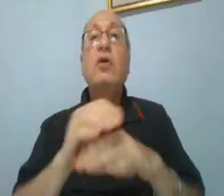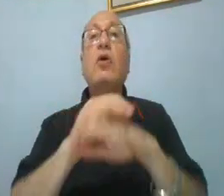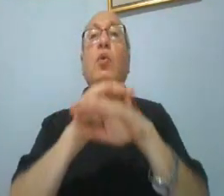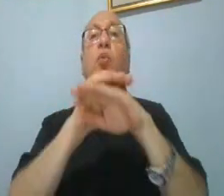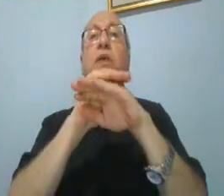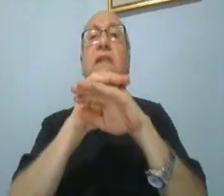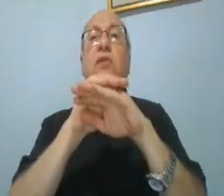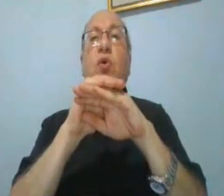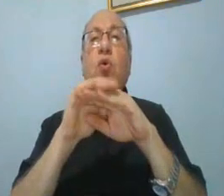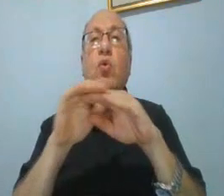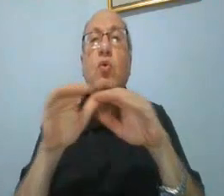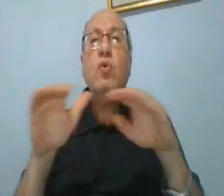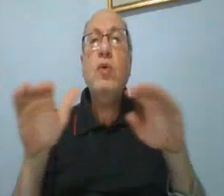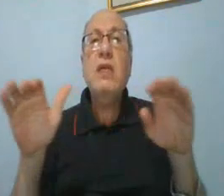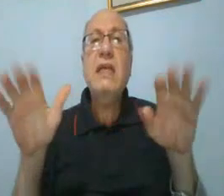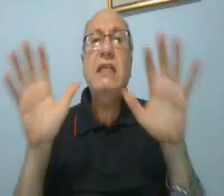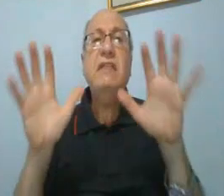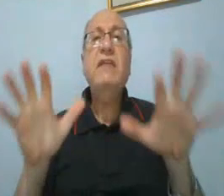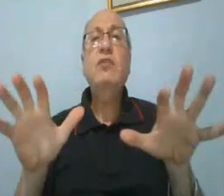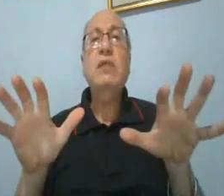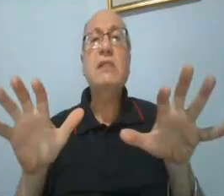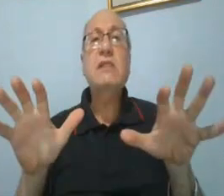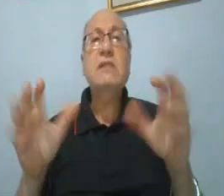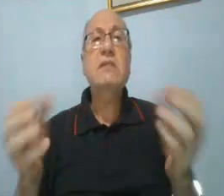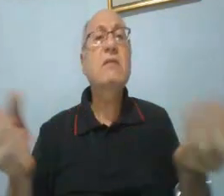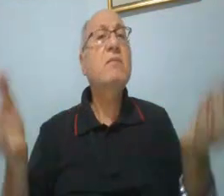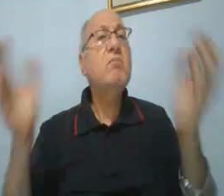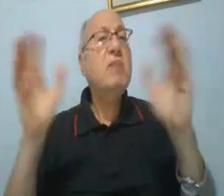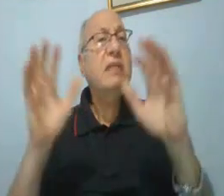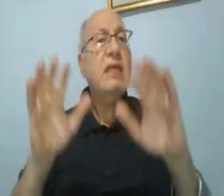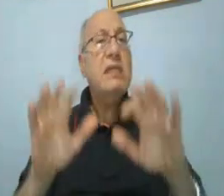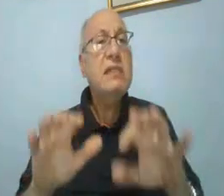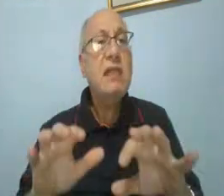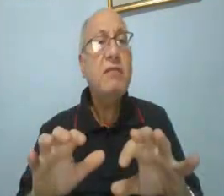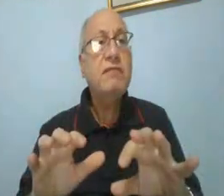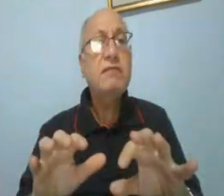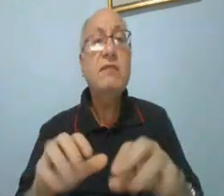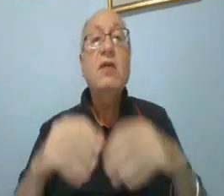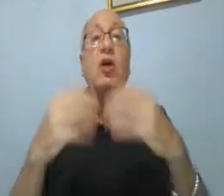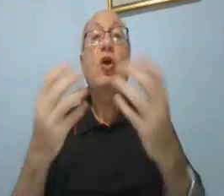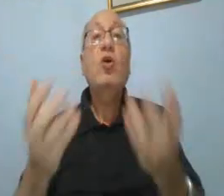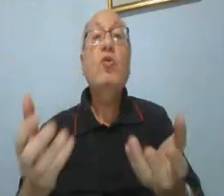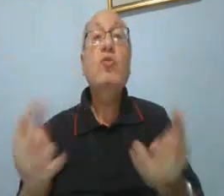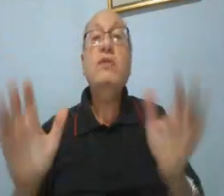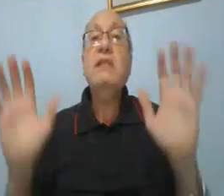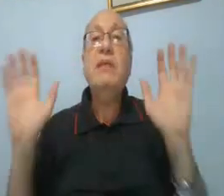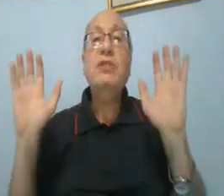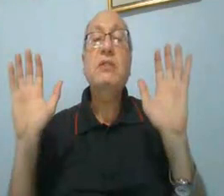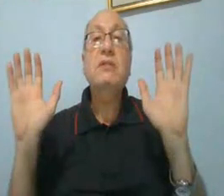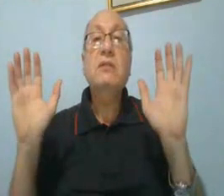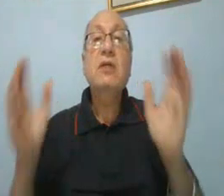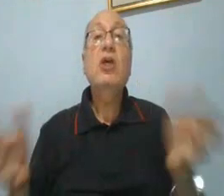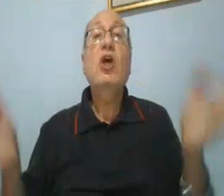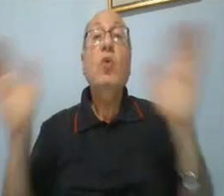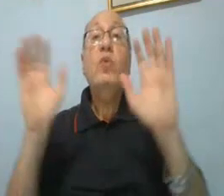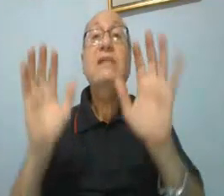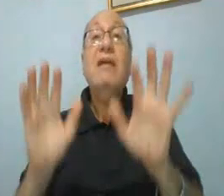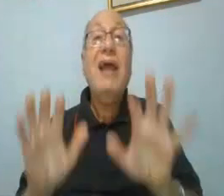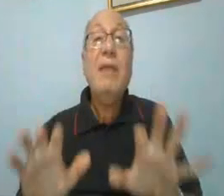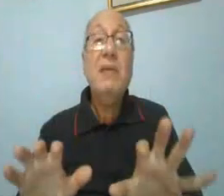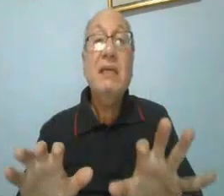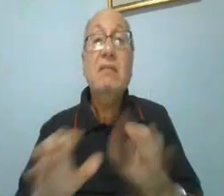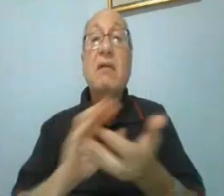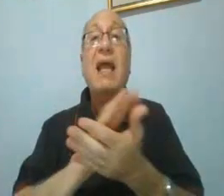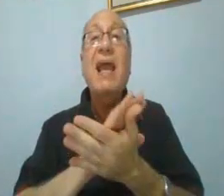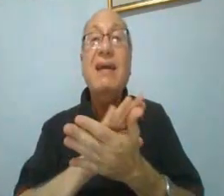deal with all individuals, medical staff, or the patient,